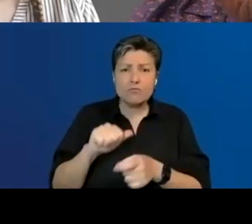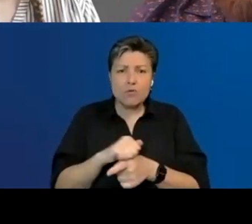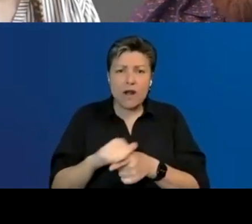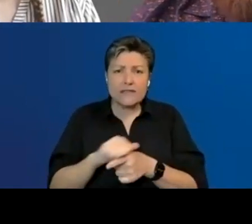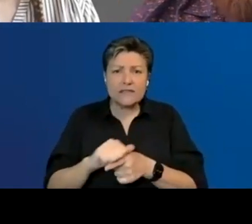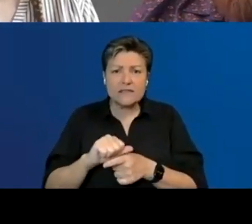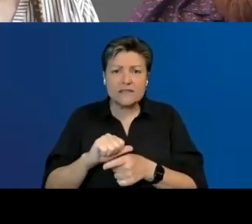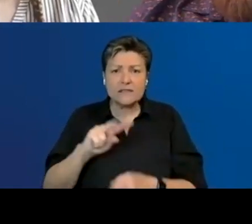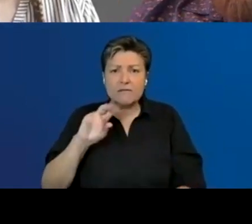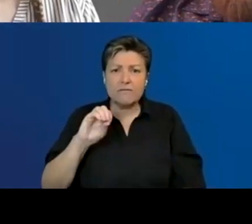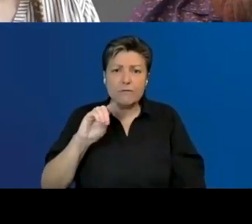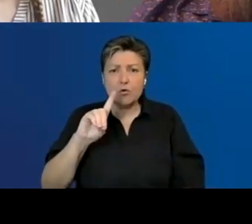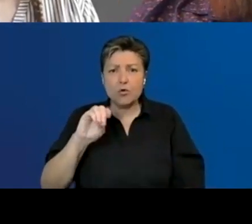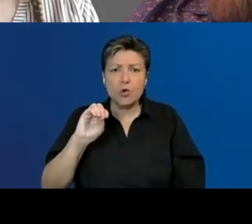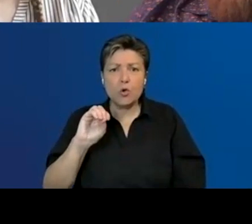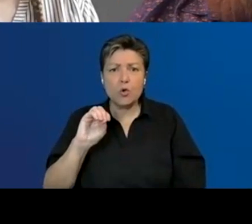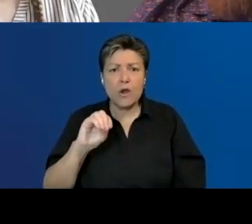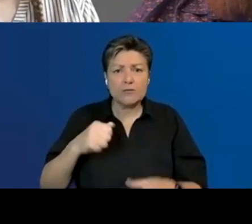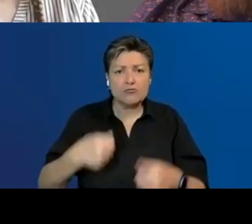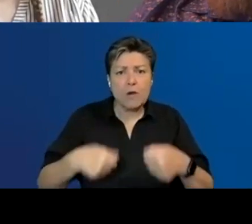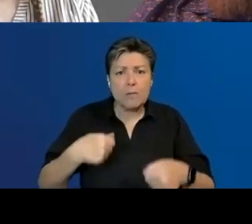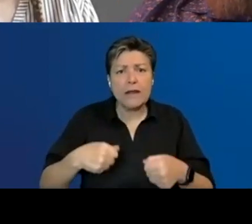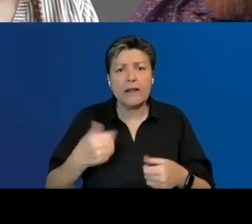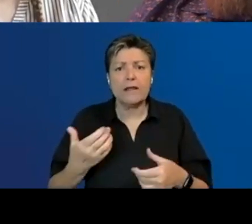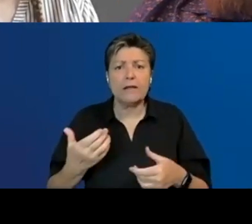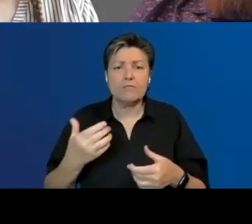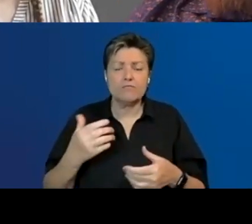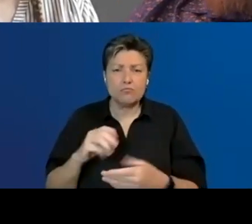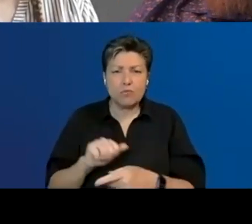to ecology, and